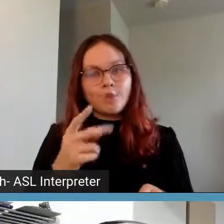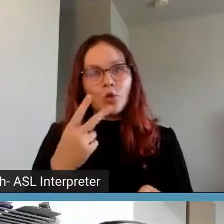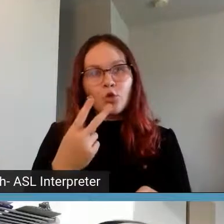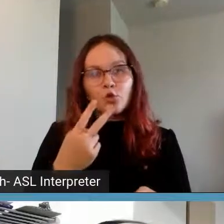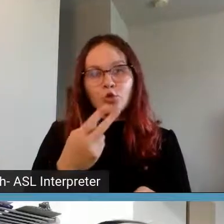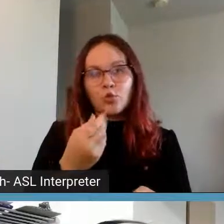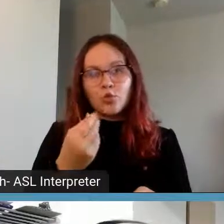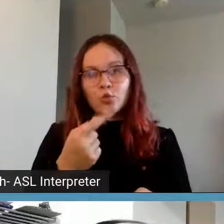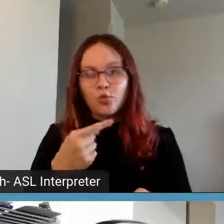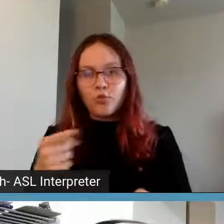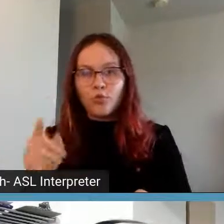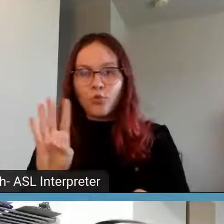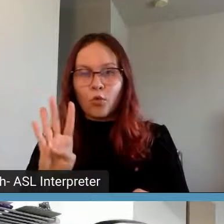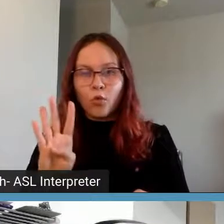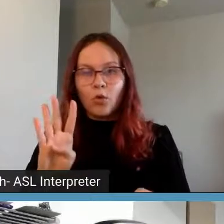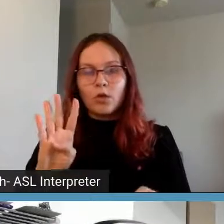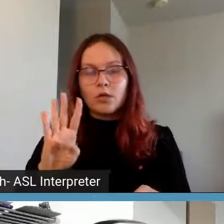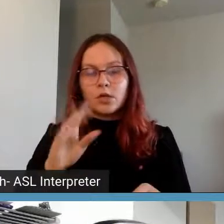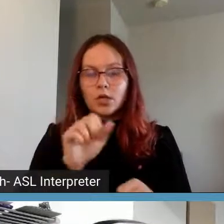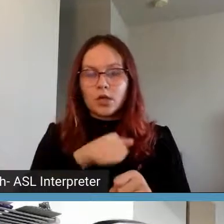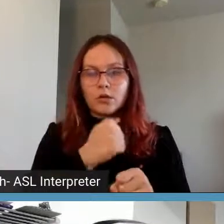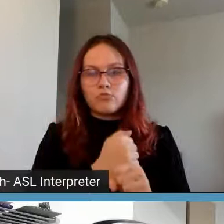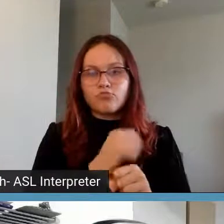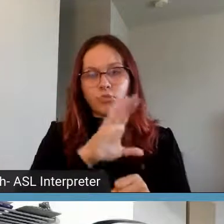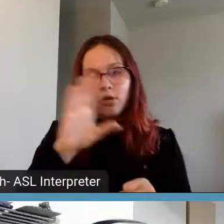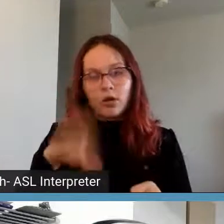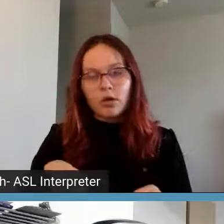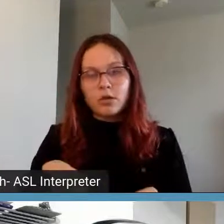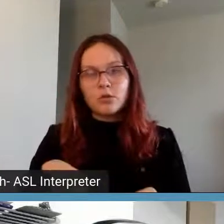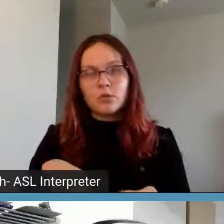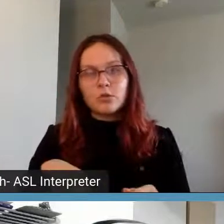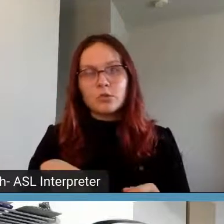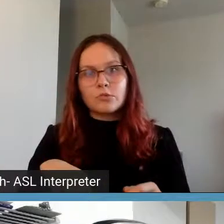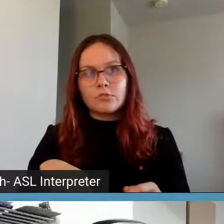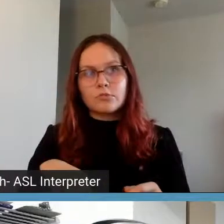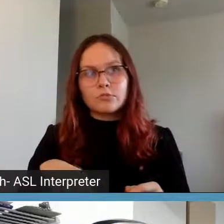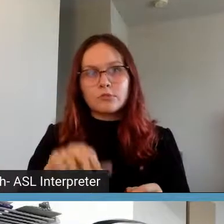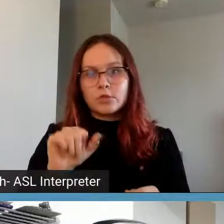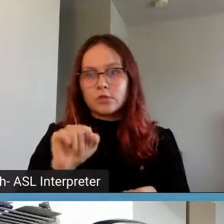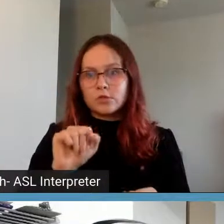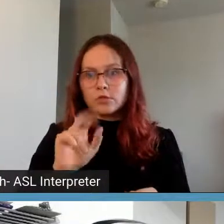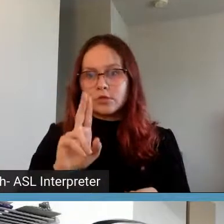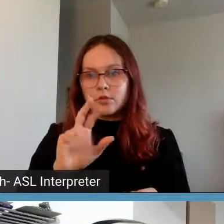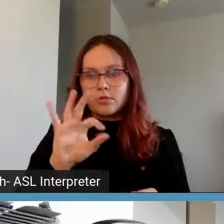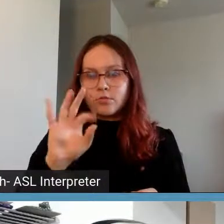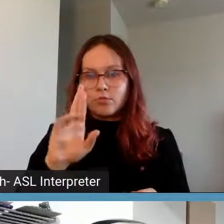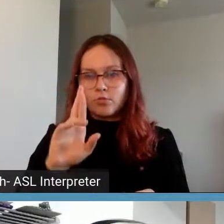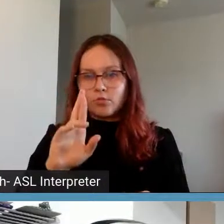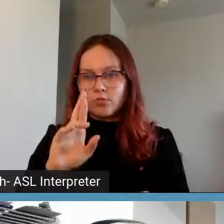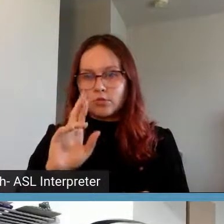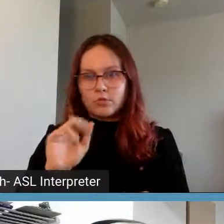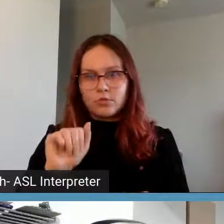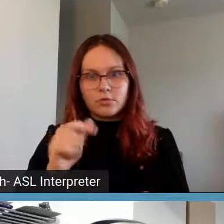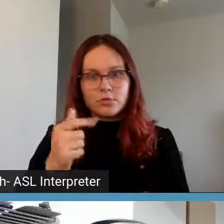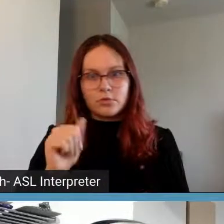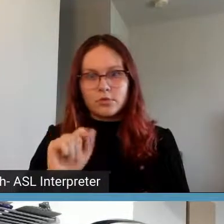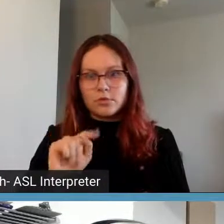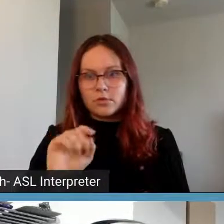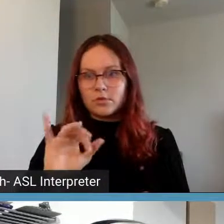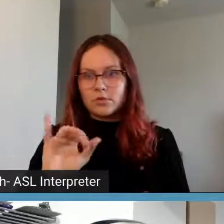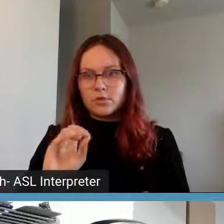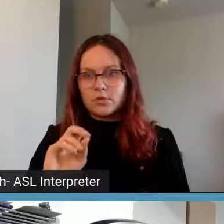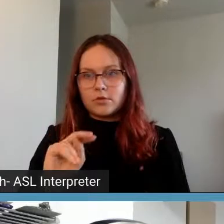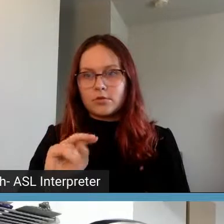kind of Chicago, Illinois suffrage conversation that our director at the time had been, tapping in and out of